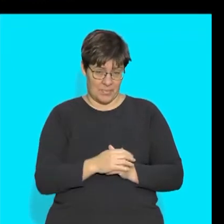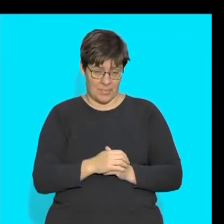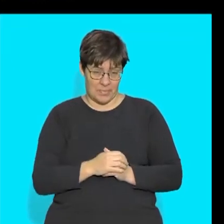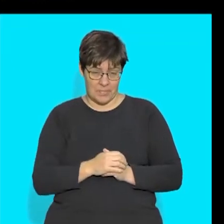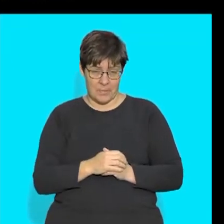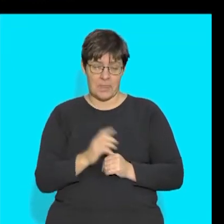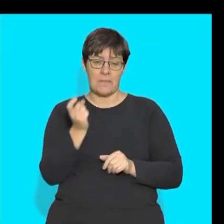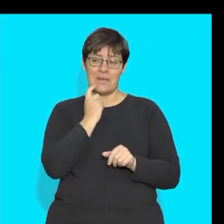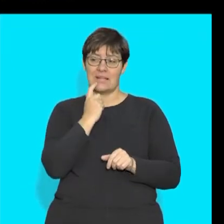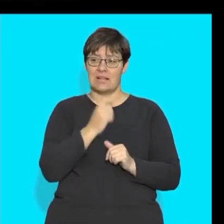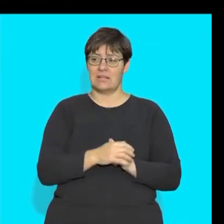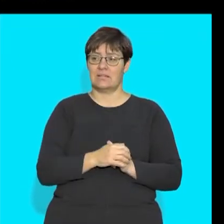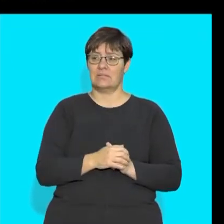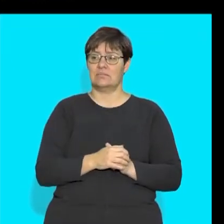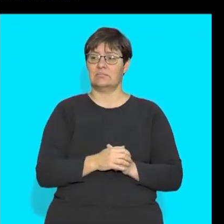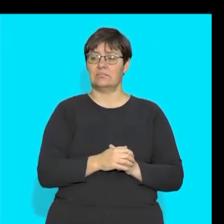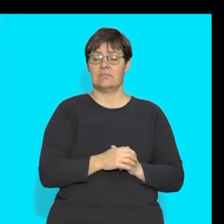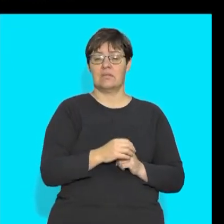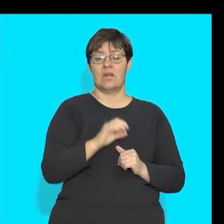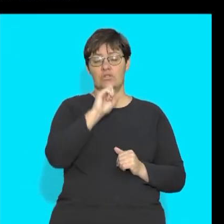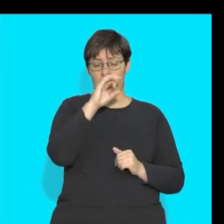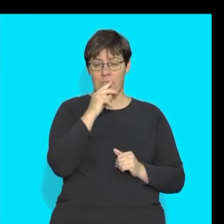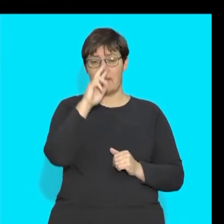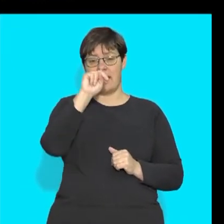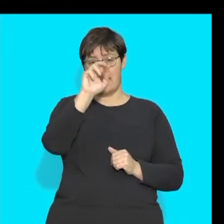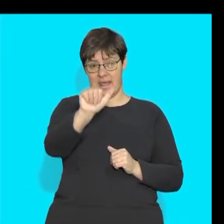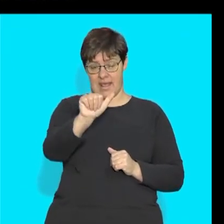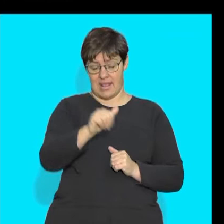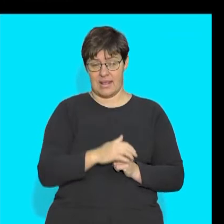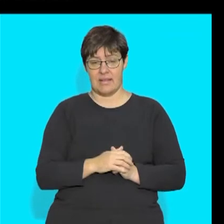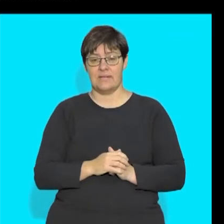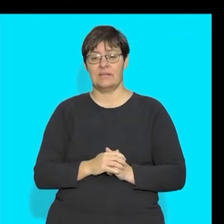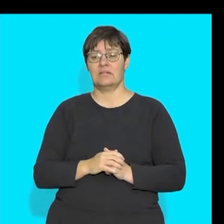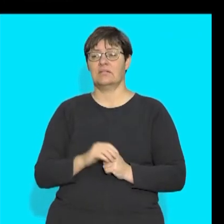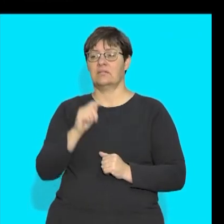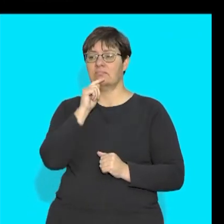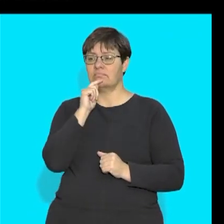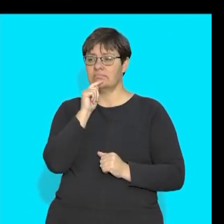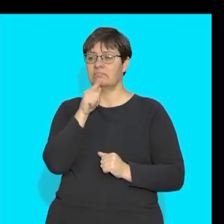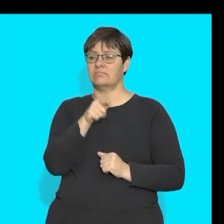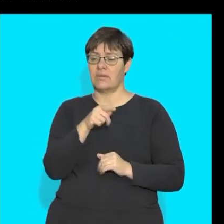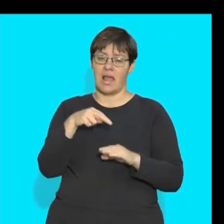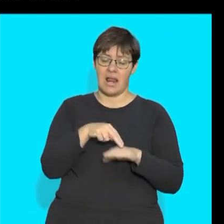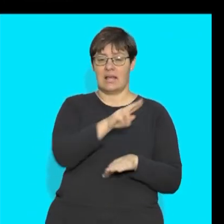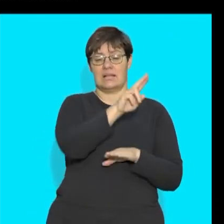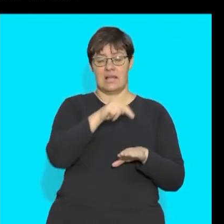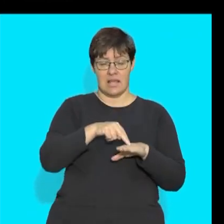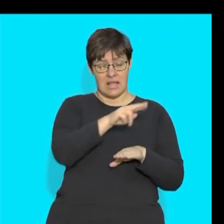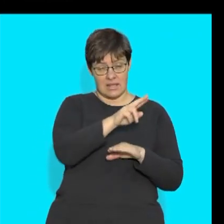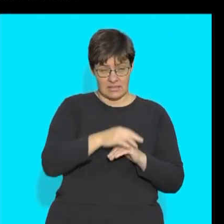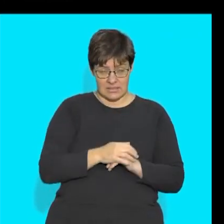metal, sodium being Na, the emitted photoelectrons